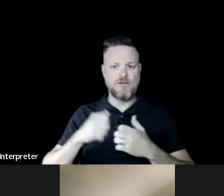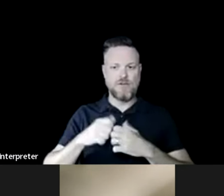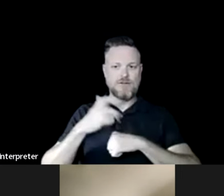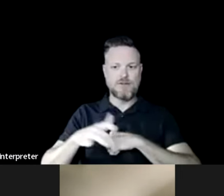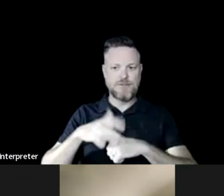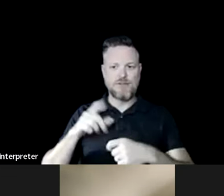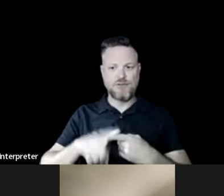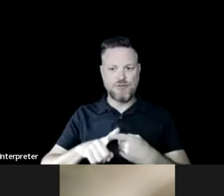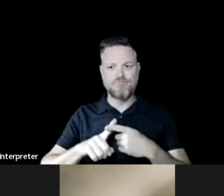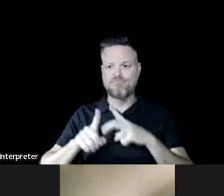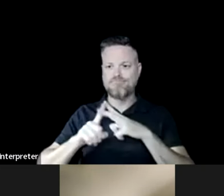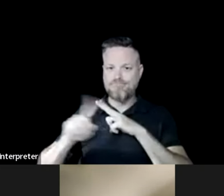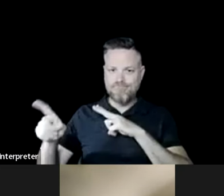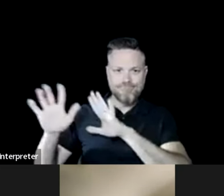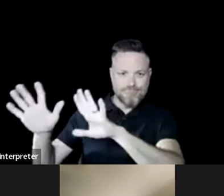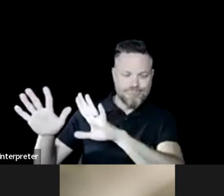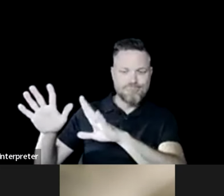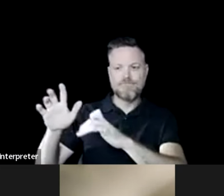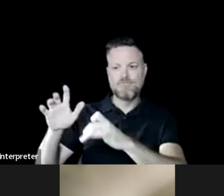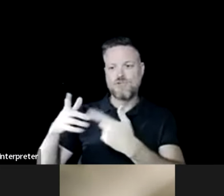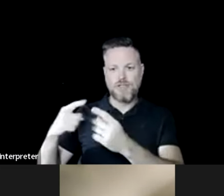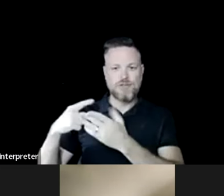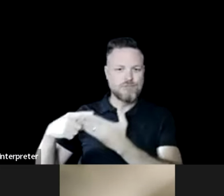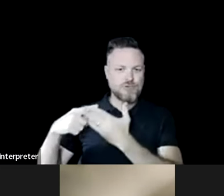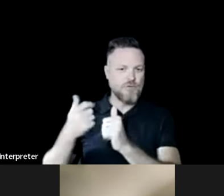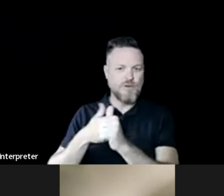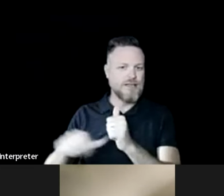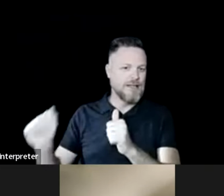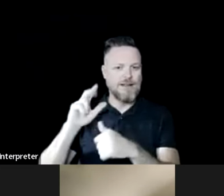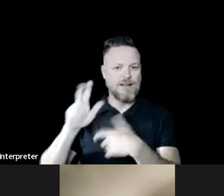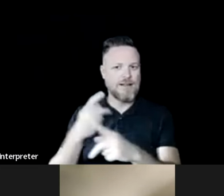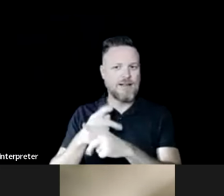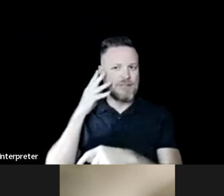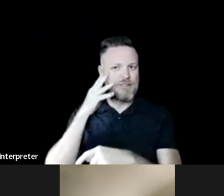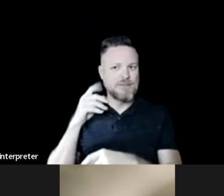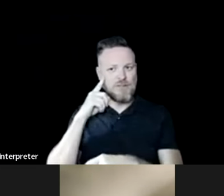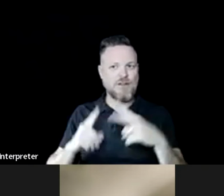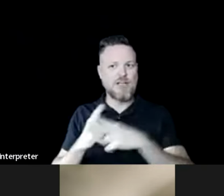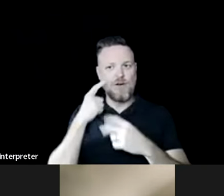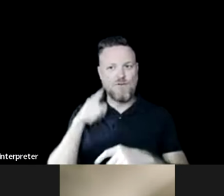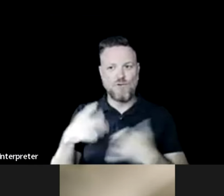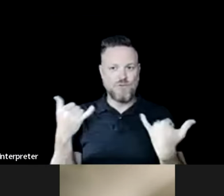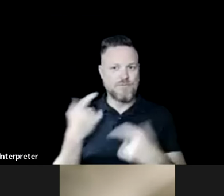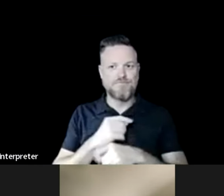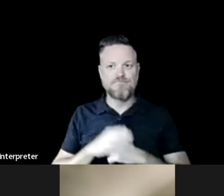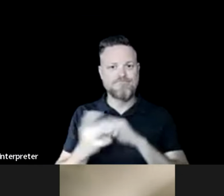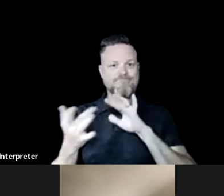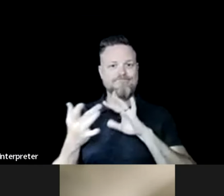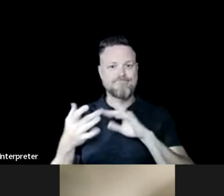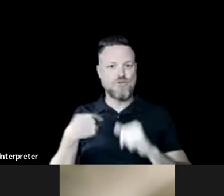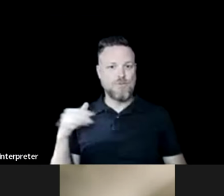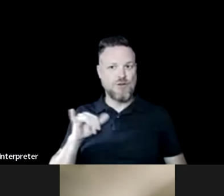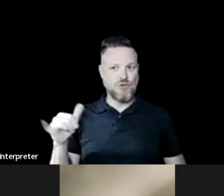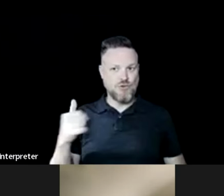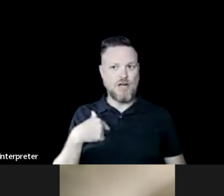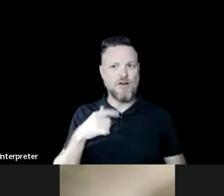step away, make a phone call, sort of talk through any of your experiences that are coming up. Reach out to me too. I will also make